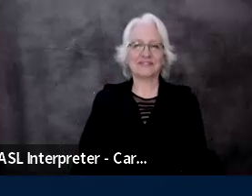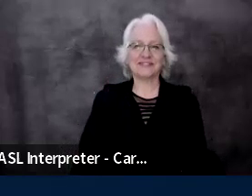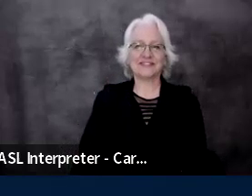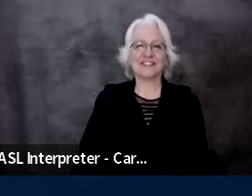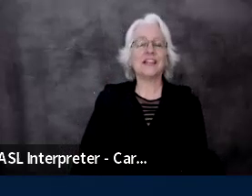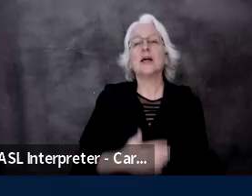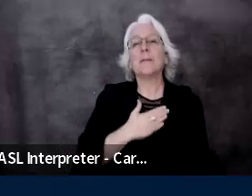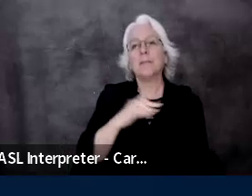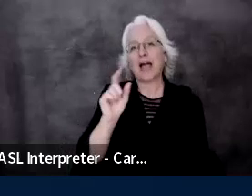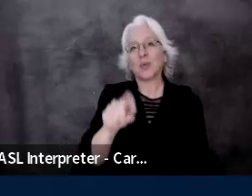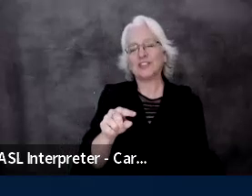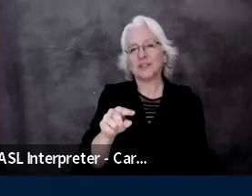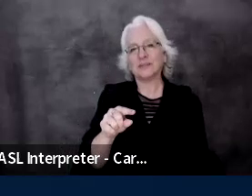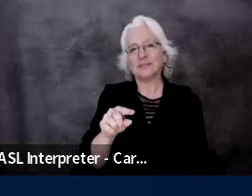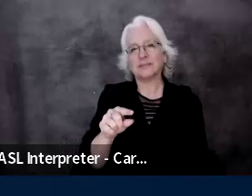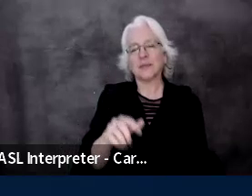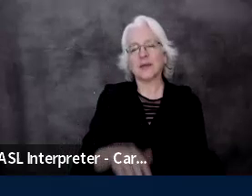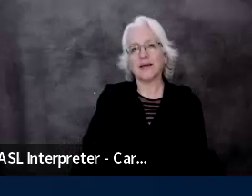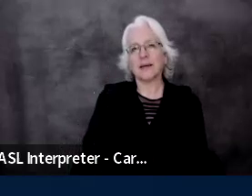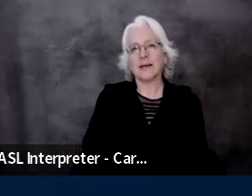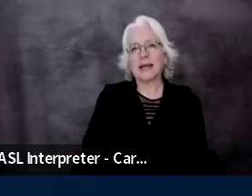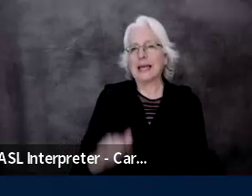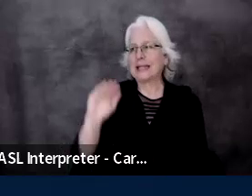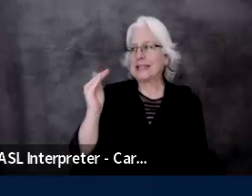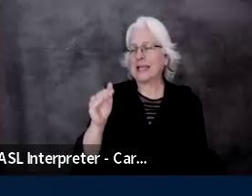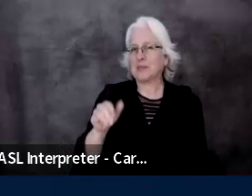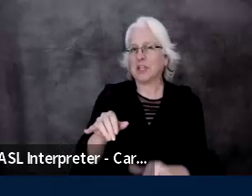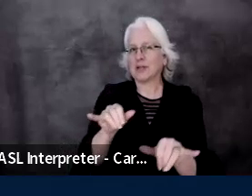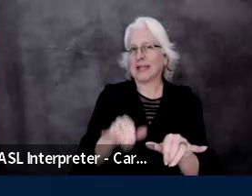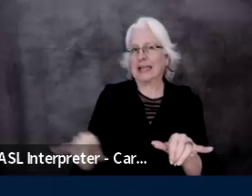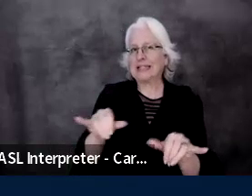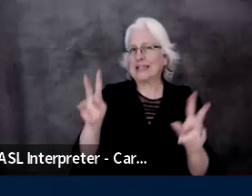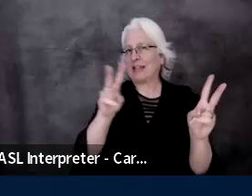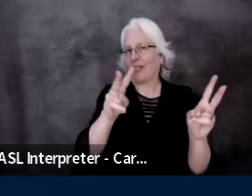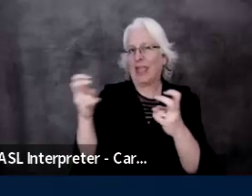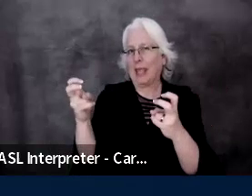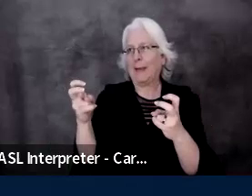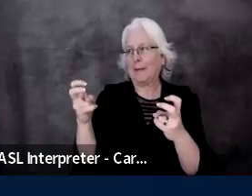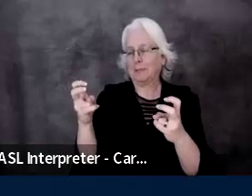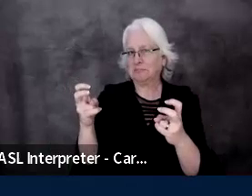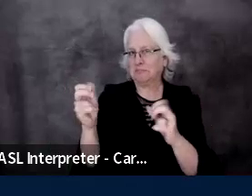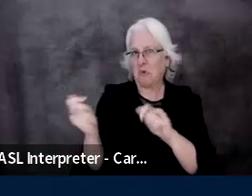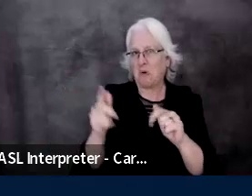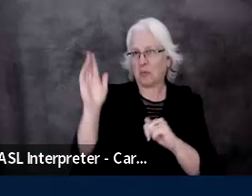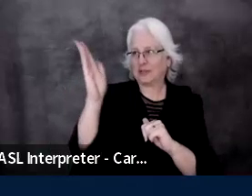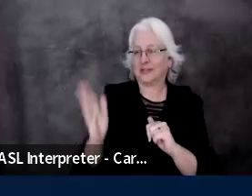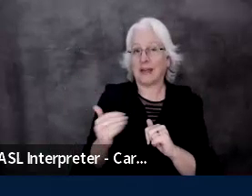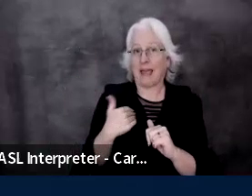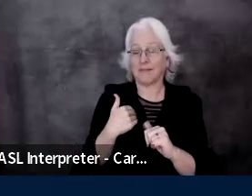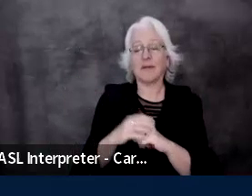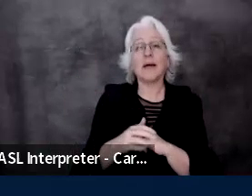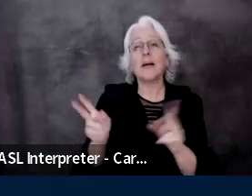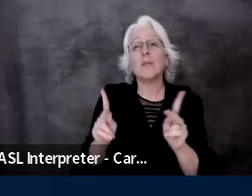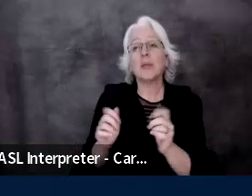My question is, it seems there's a consistent theme throughout all the presentations that people with disabilities need to